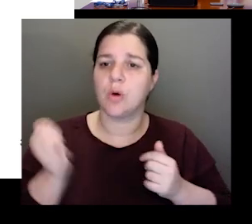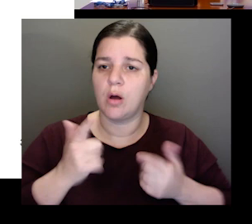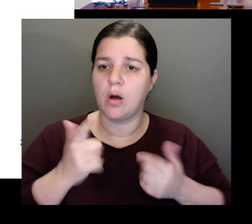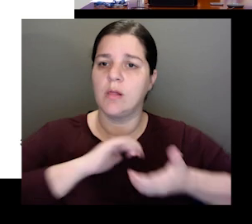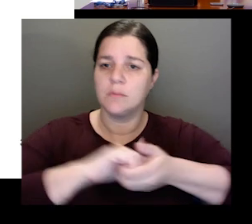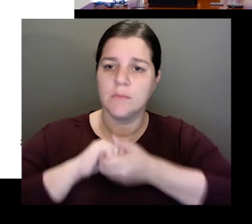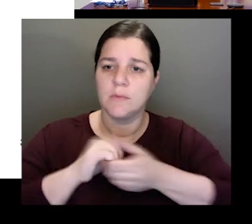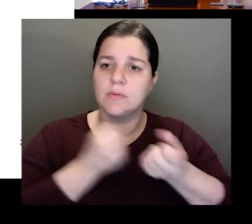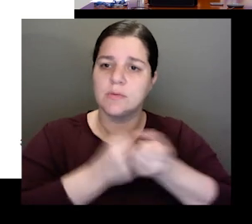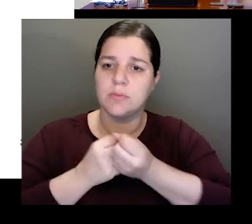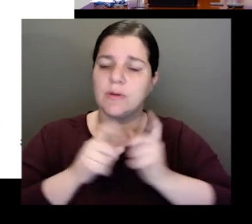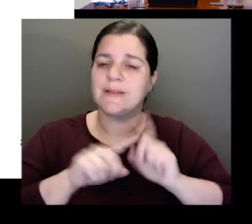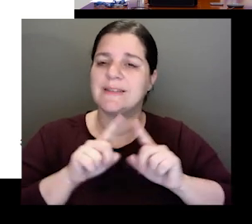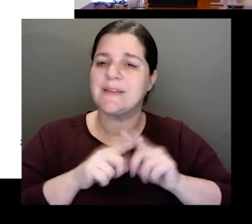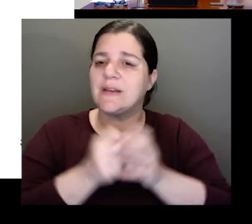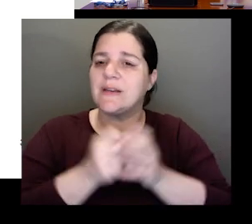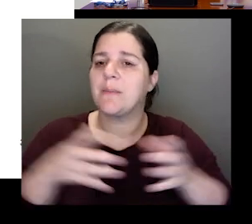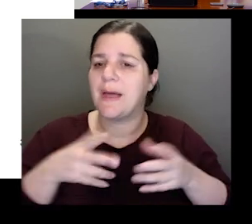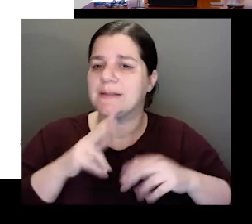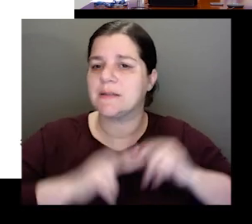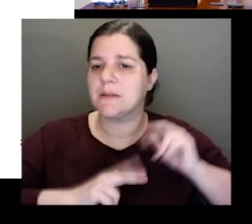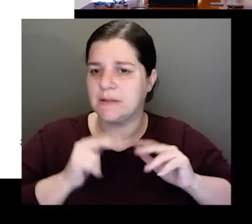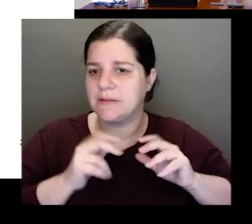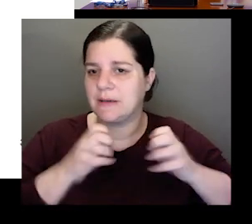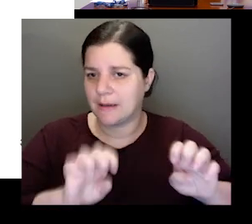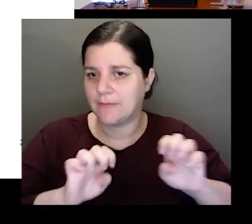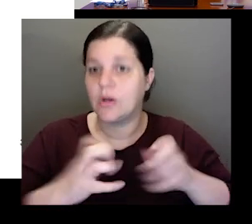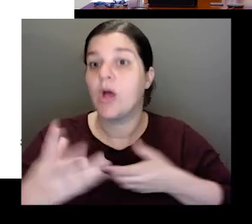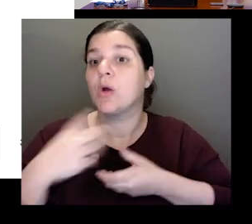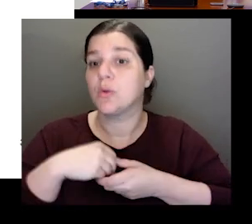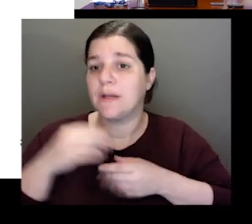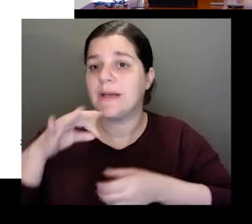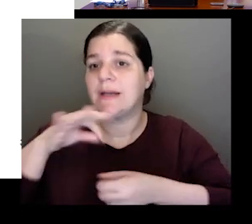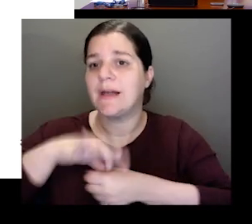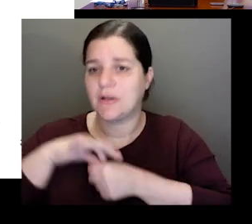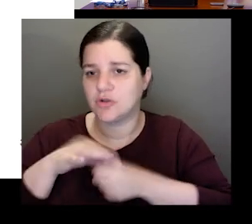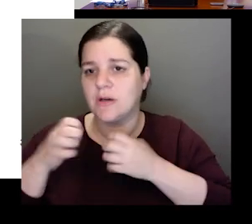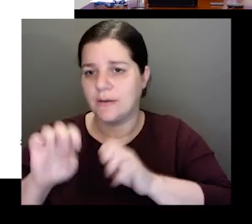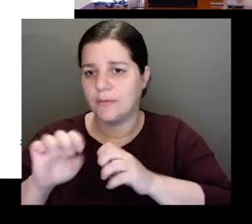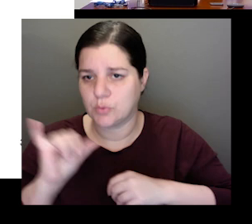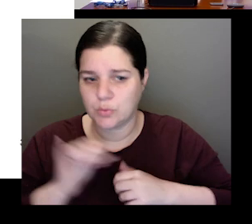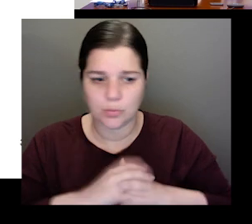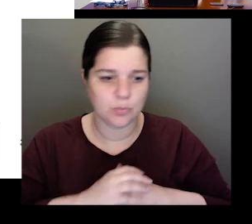other capacity building efforts, to include election efforts.